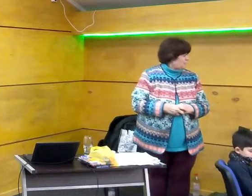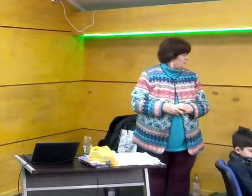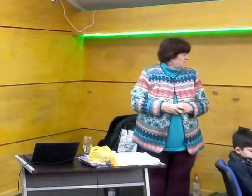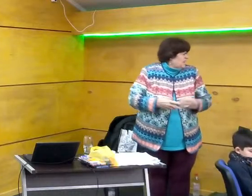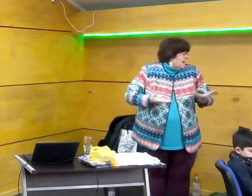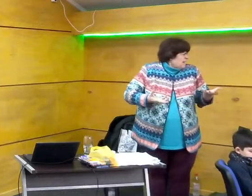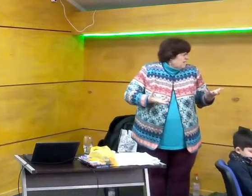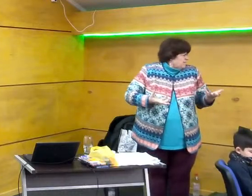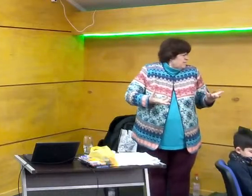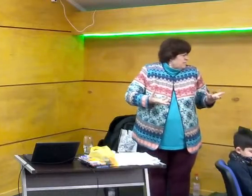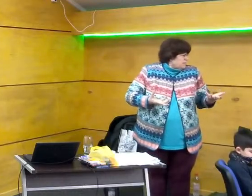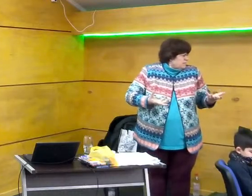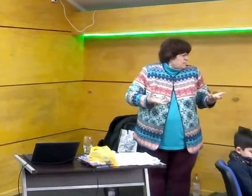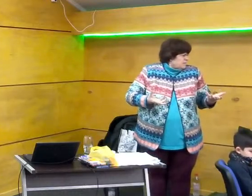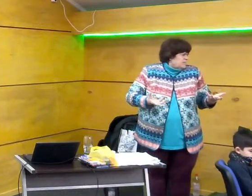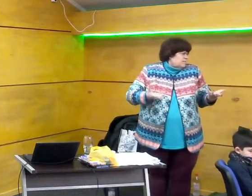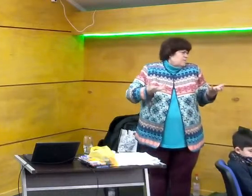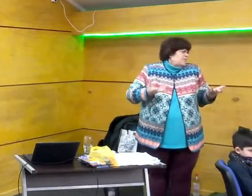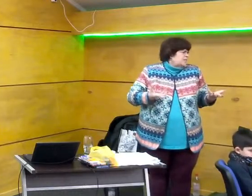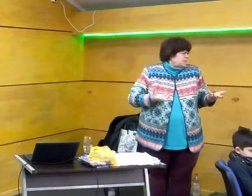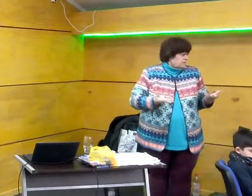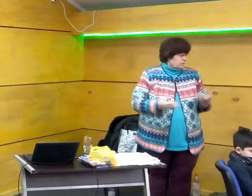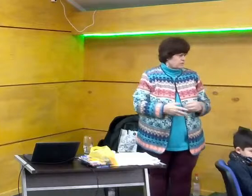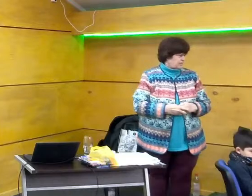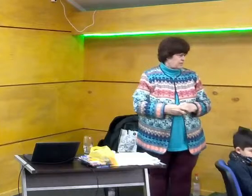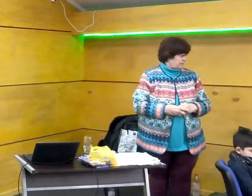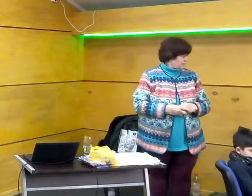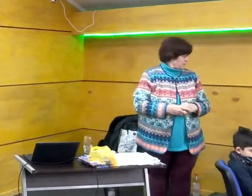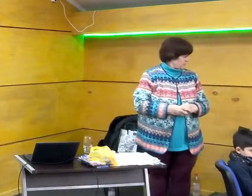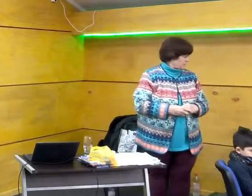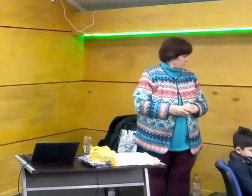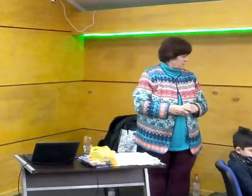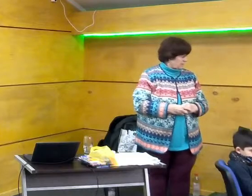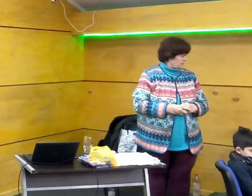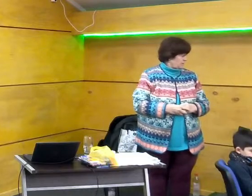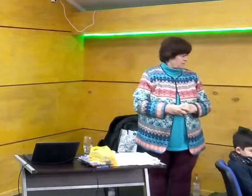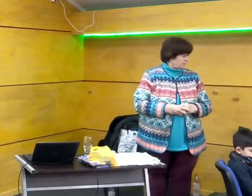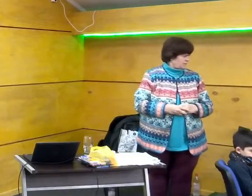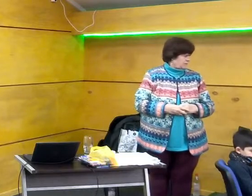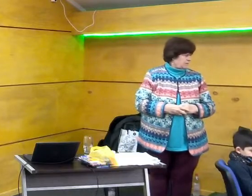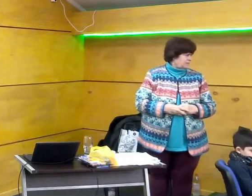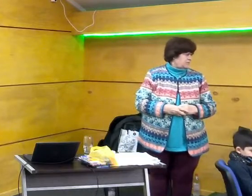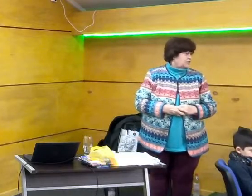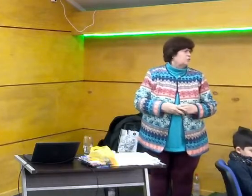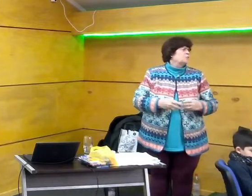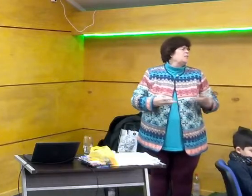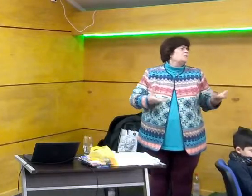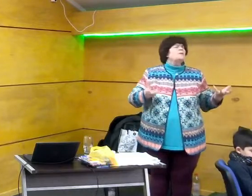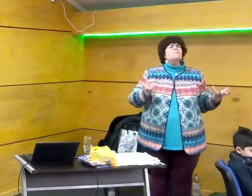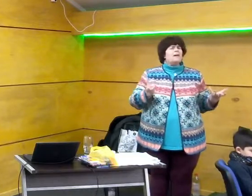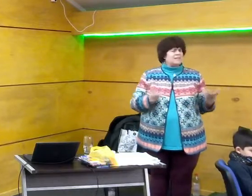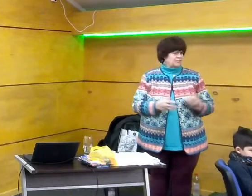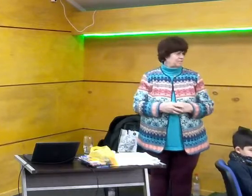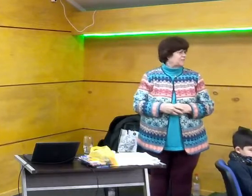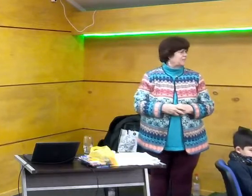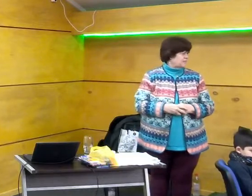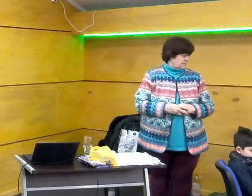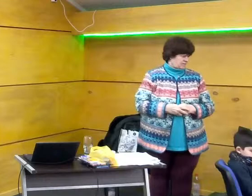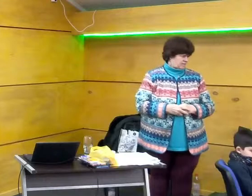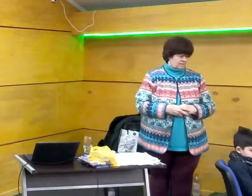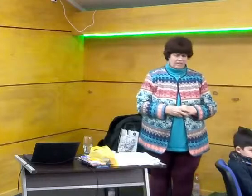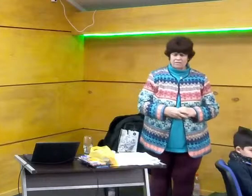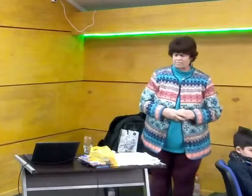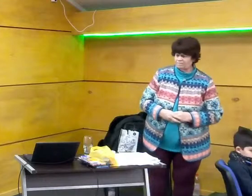silly. It makes you laugh. It's a fun story. Yeah. To dream and imagine